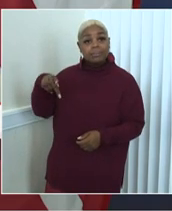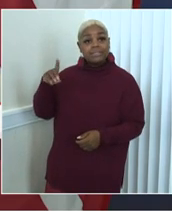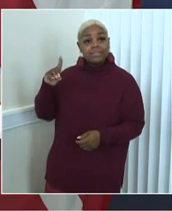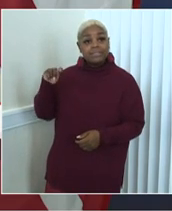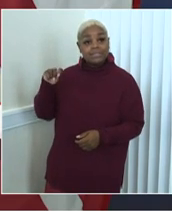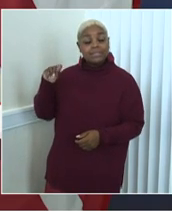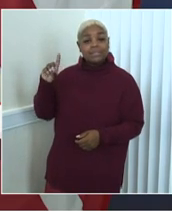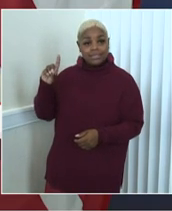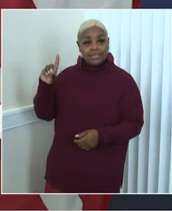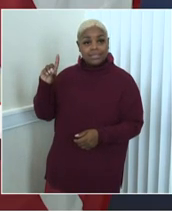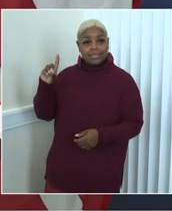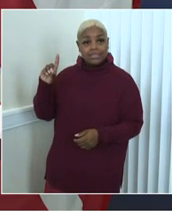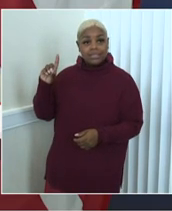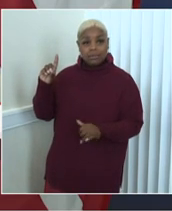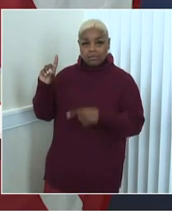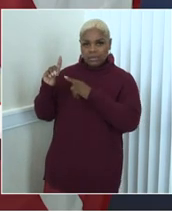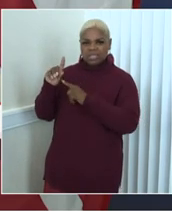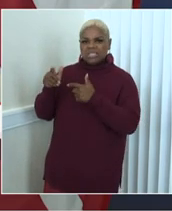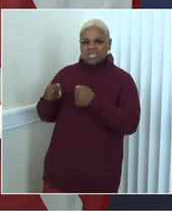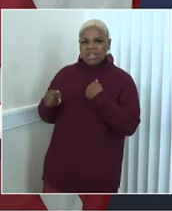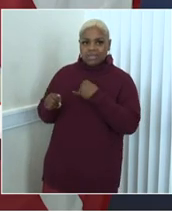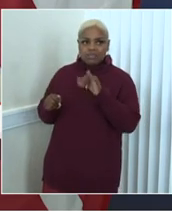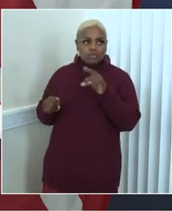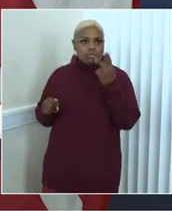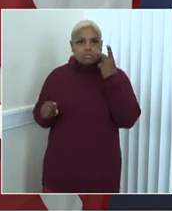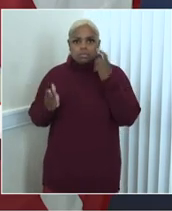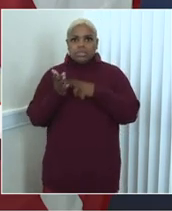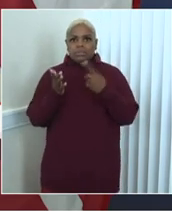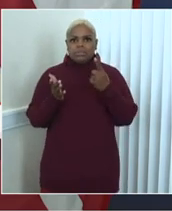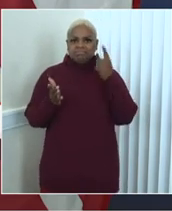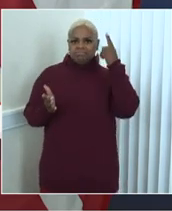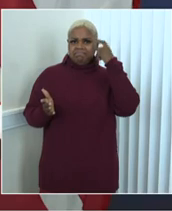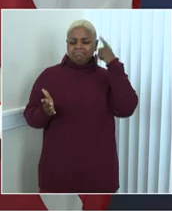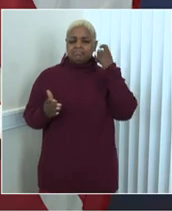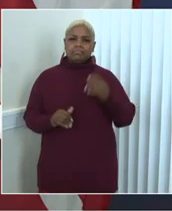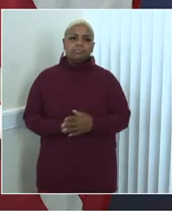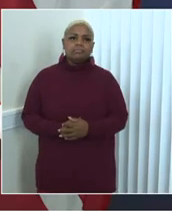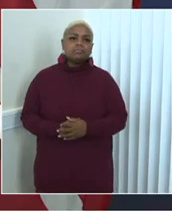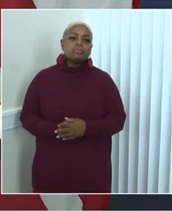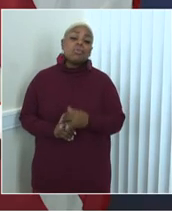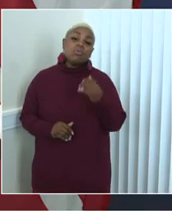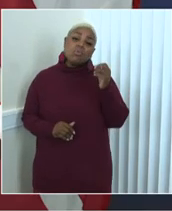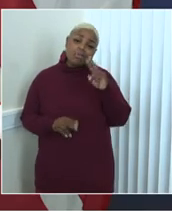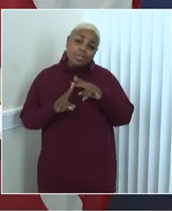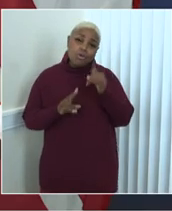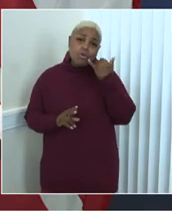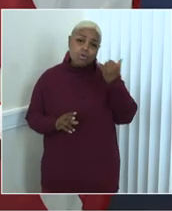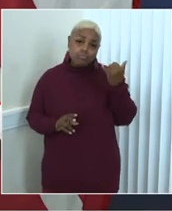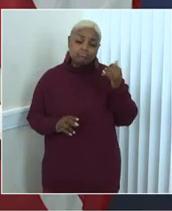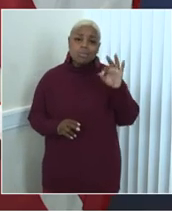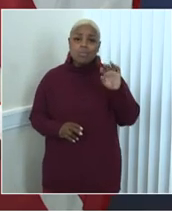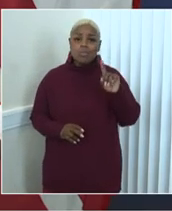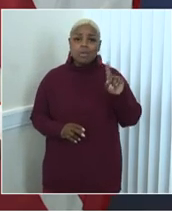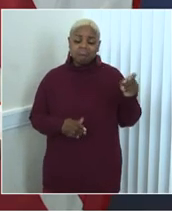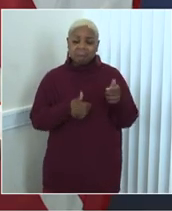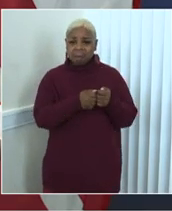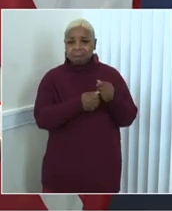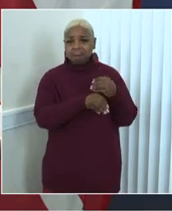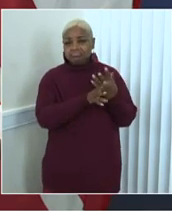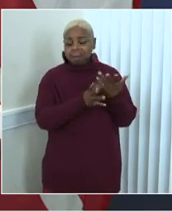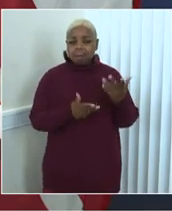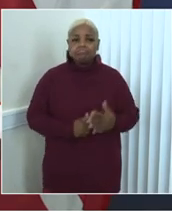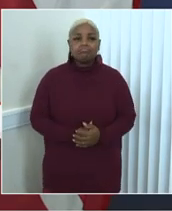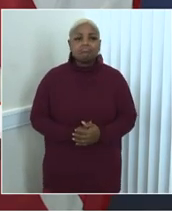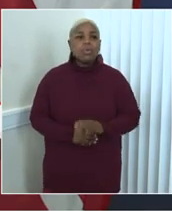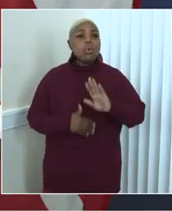696-873, or find an officer in any of our stations. You can also always call 911. Again, you'll find all information and details